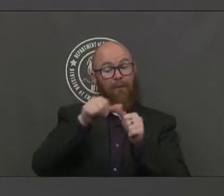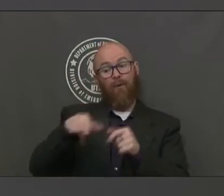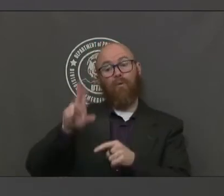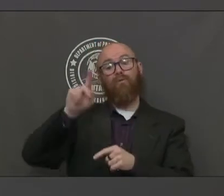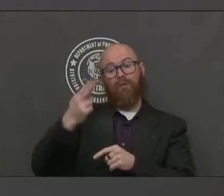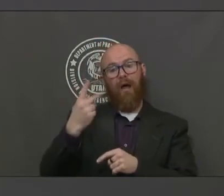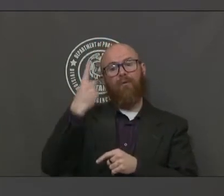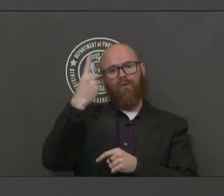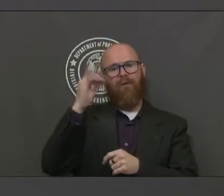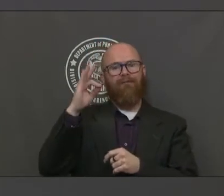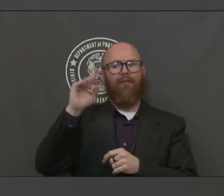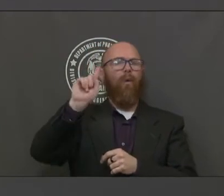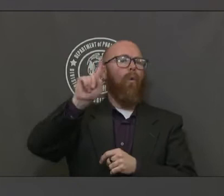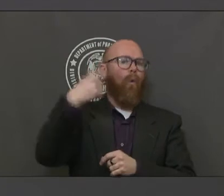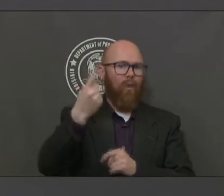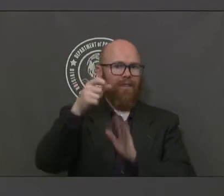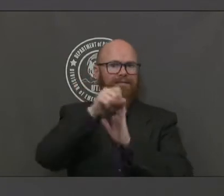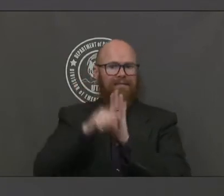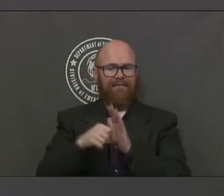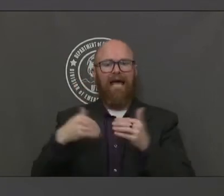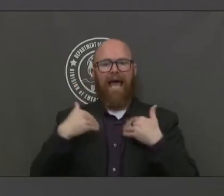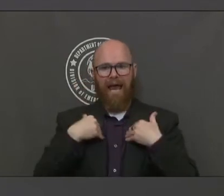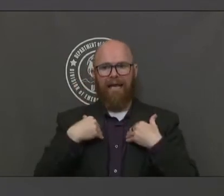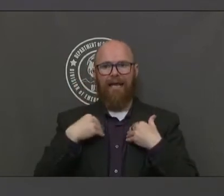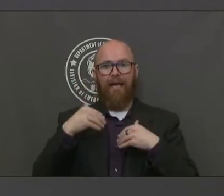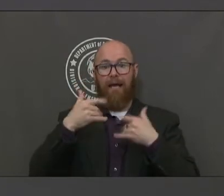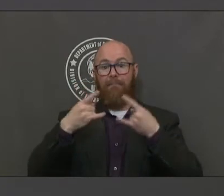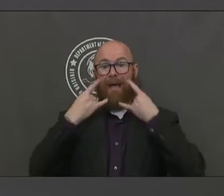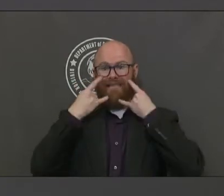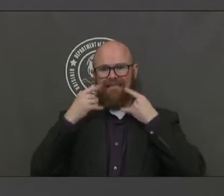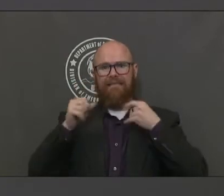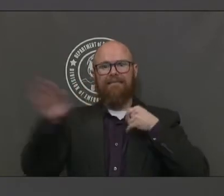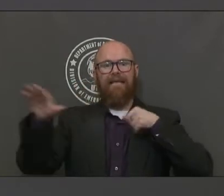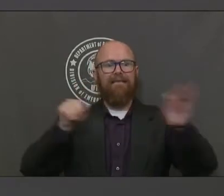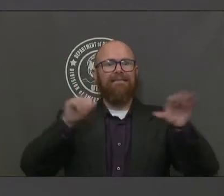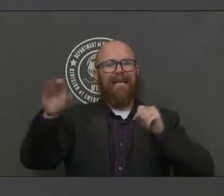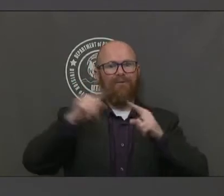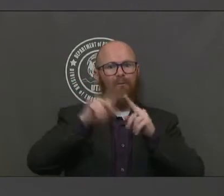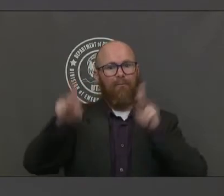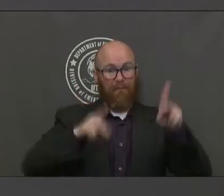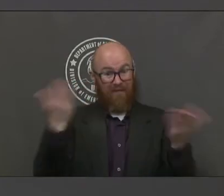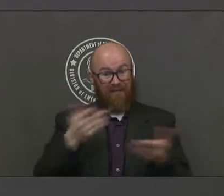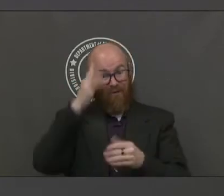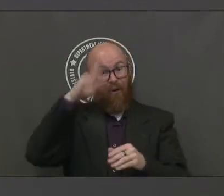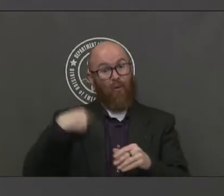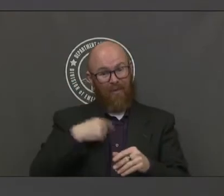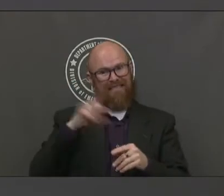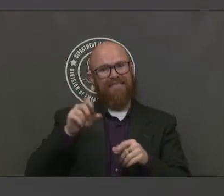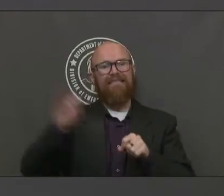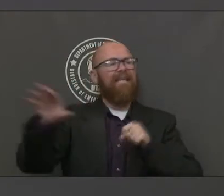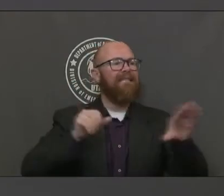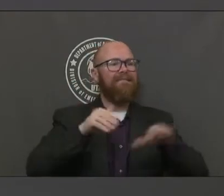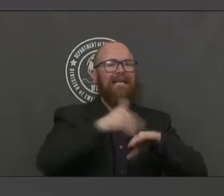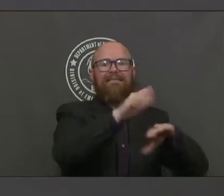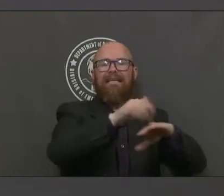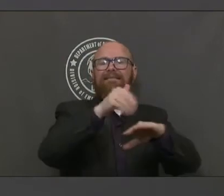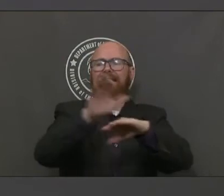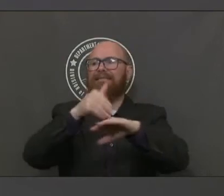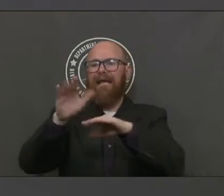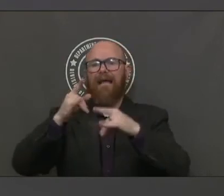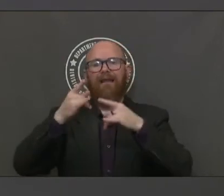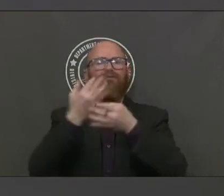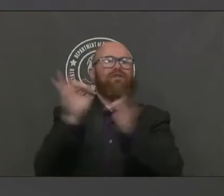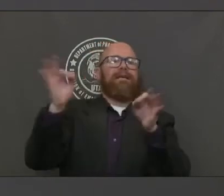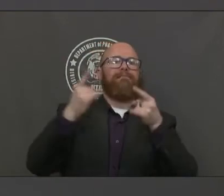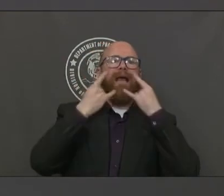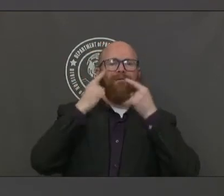the only states that actually had masks sent out to people who wanted them. So we pushed really hard on masks, but yeah,